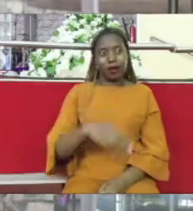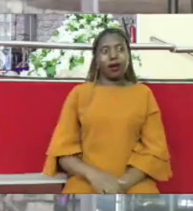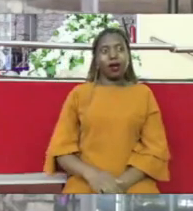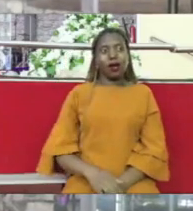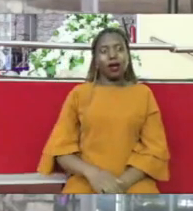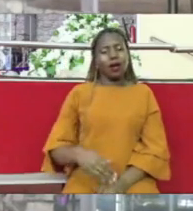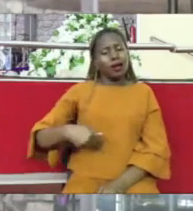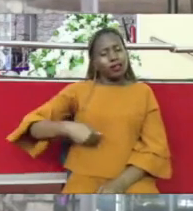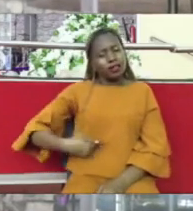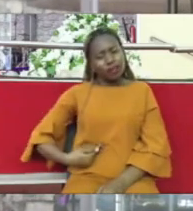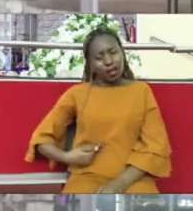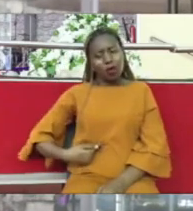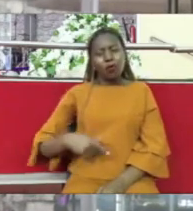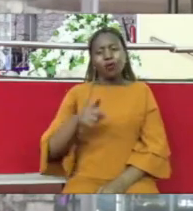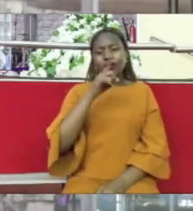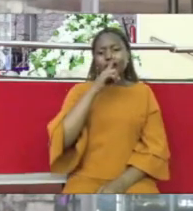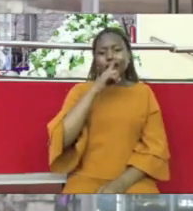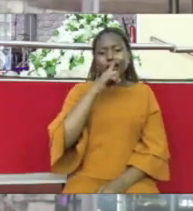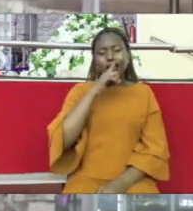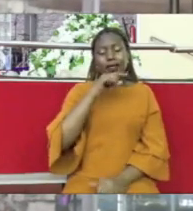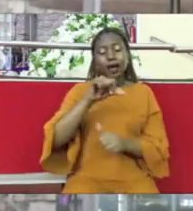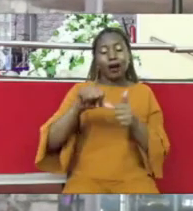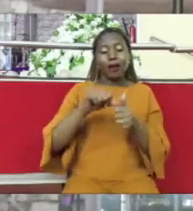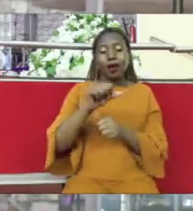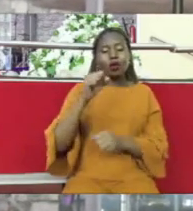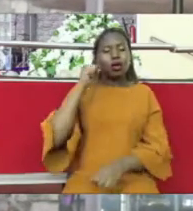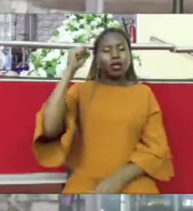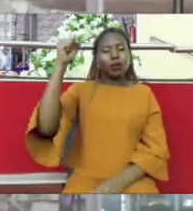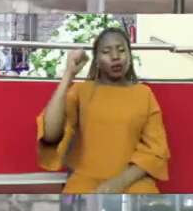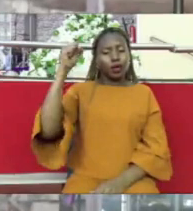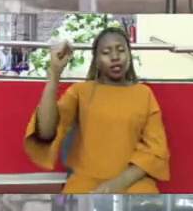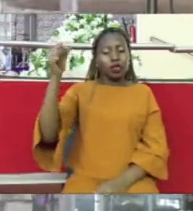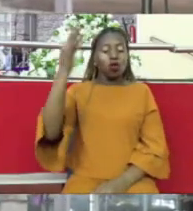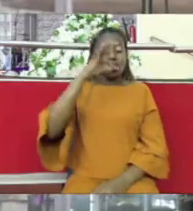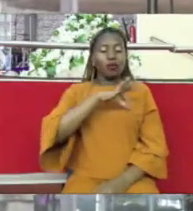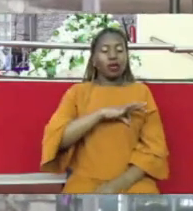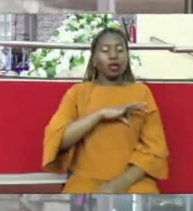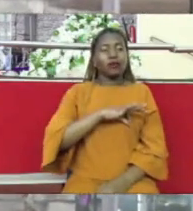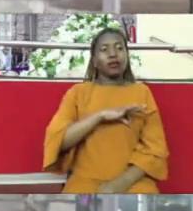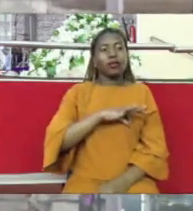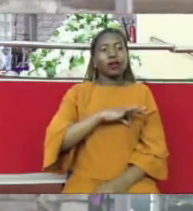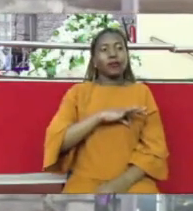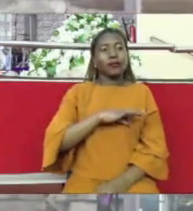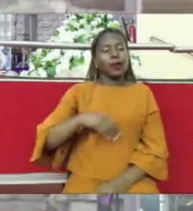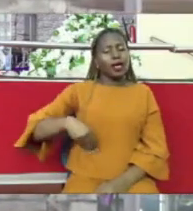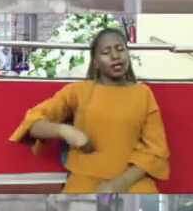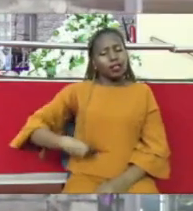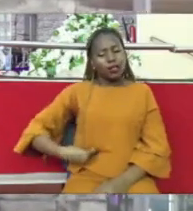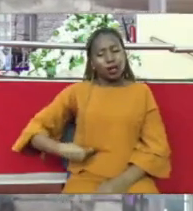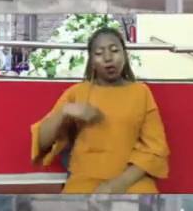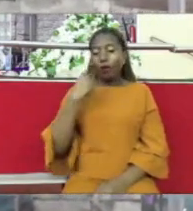political gain, yule Yakobo alikuwa amenyamaza sababu ya faida ambazo angepata, the Jacob who was willing to throw her daughter to